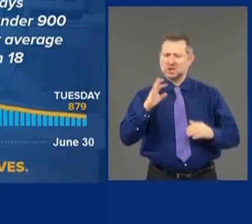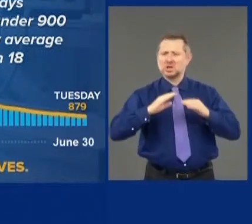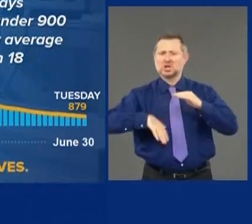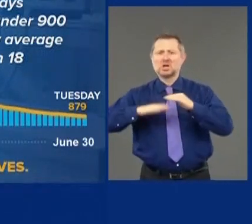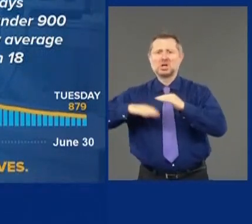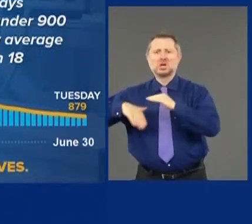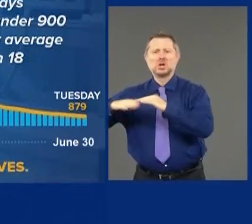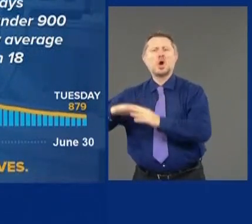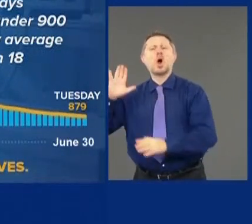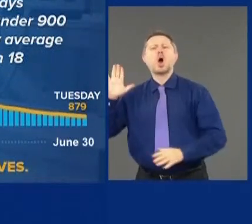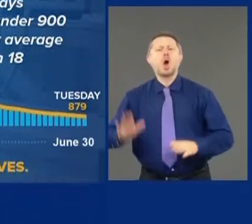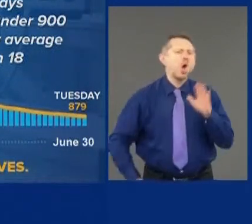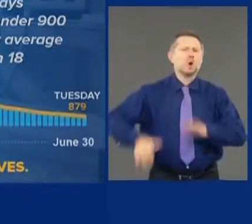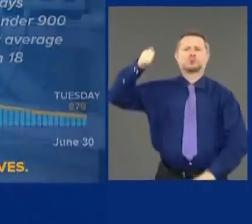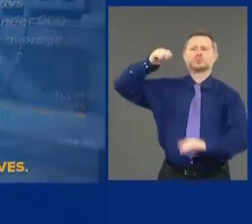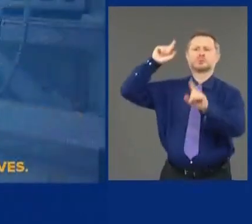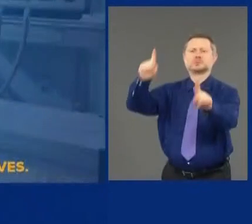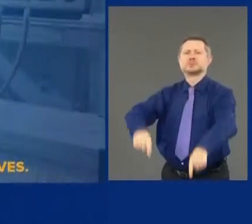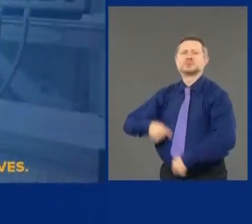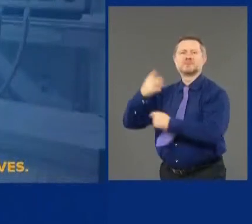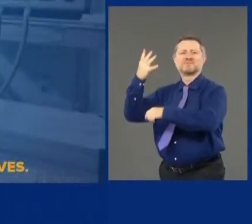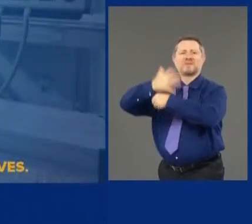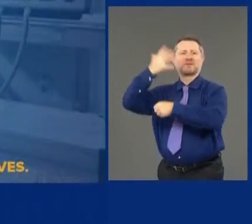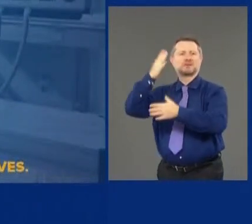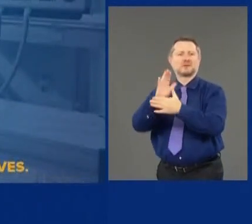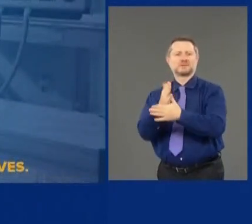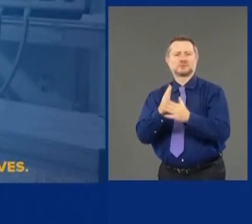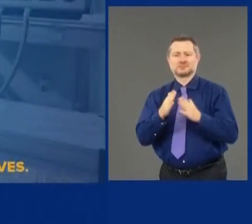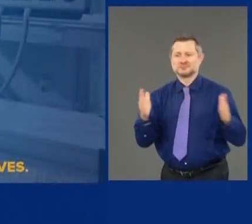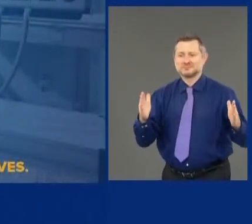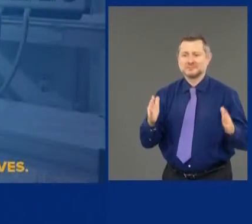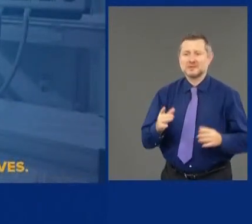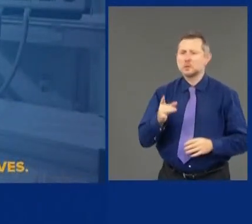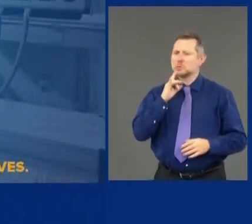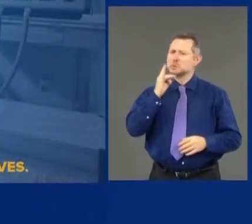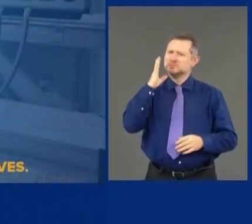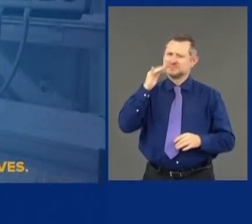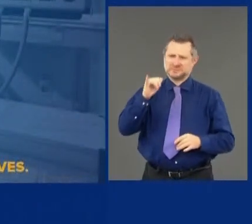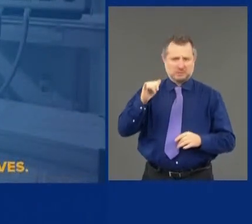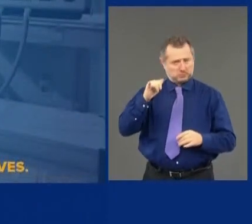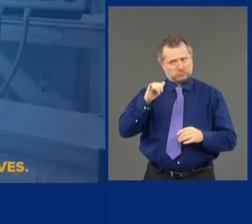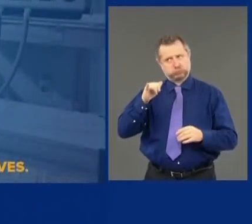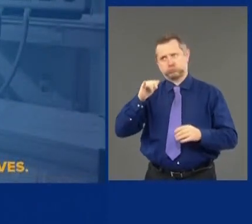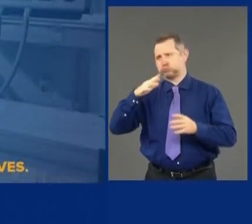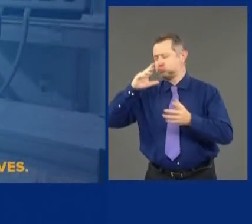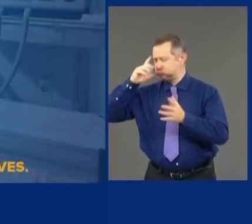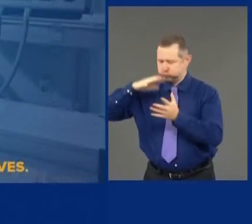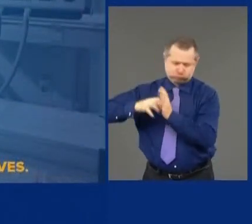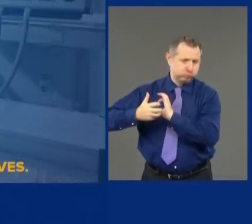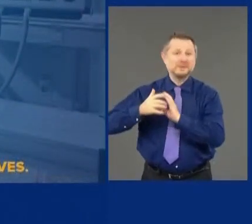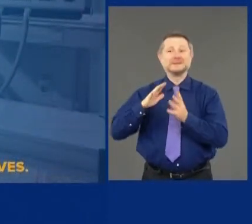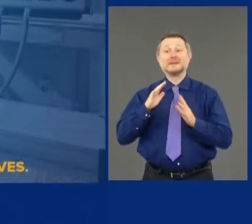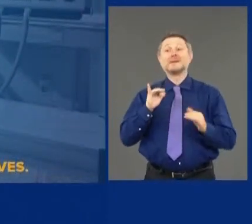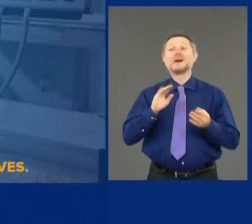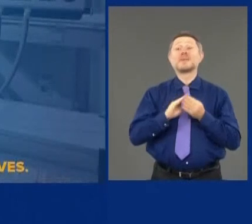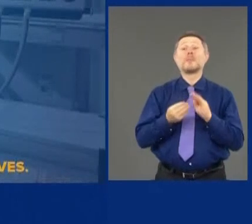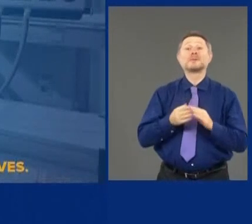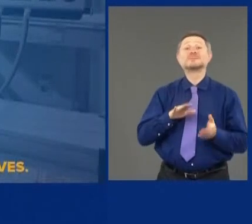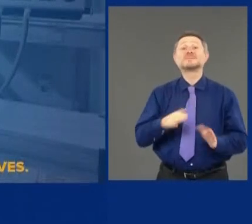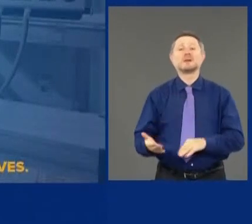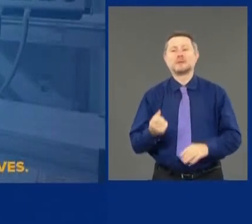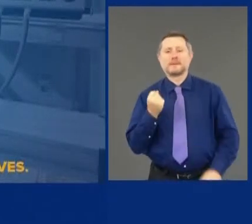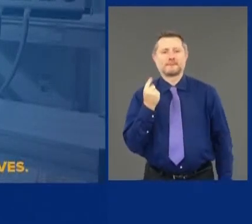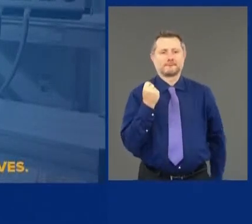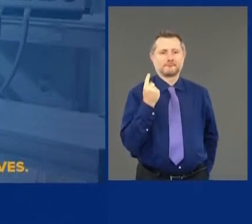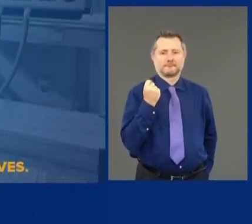since we started the nightmare. Number of deaths is 11. We don't want to see anyone die, but the highest